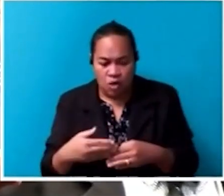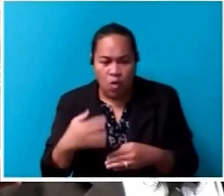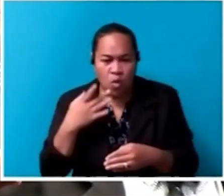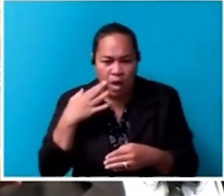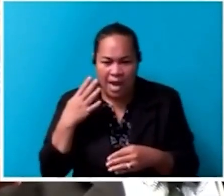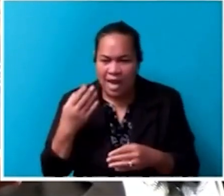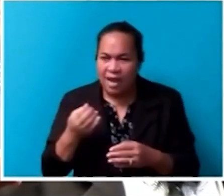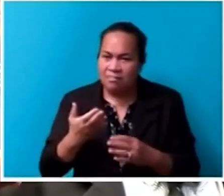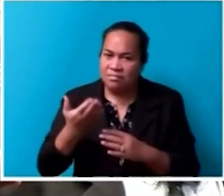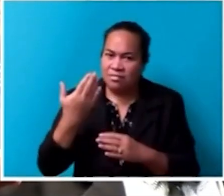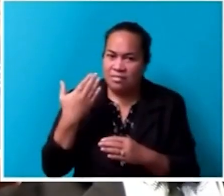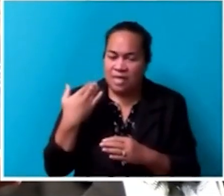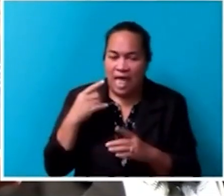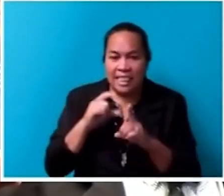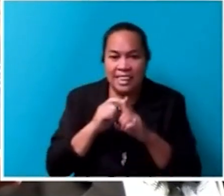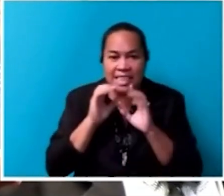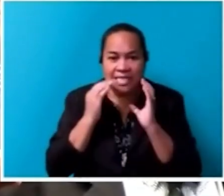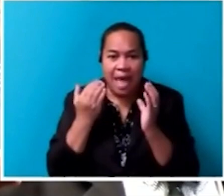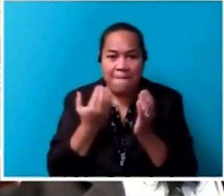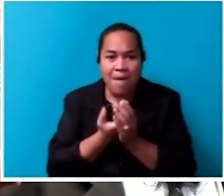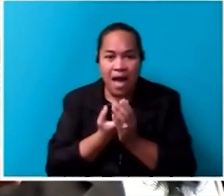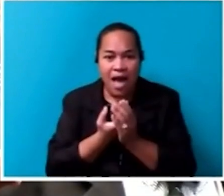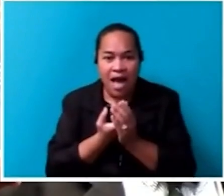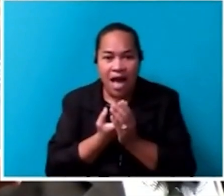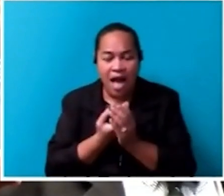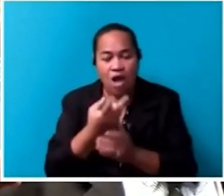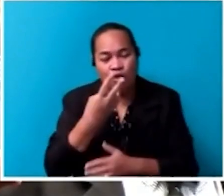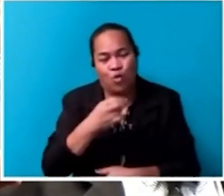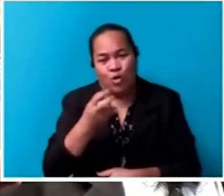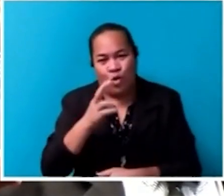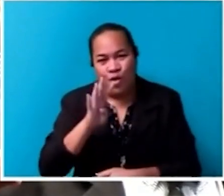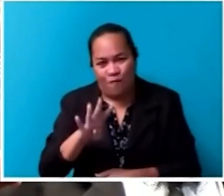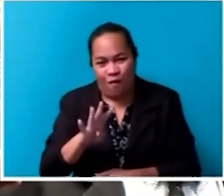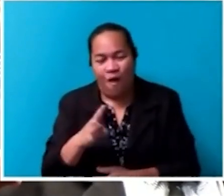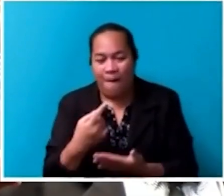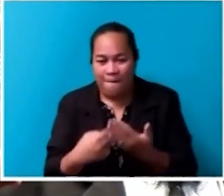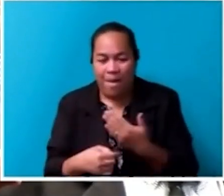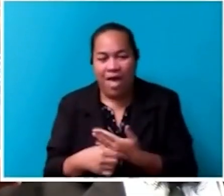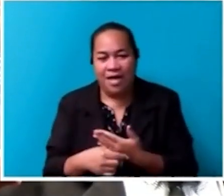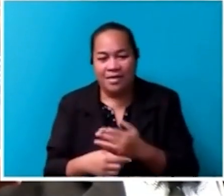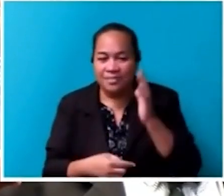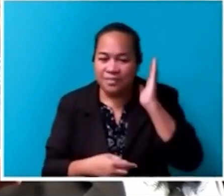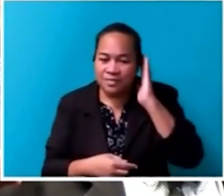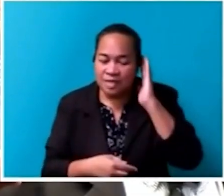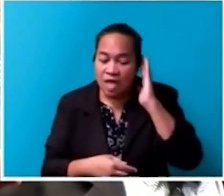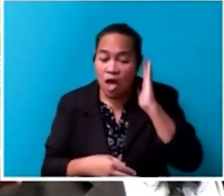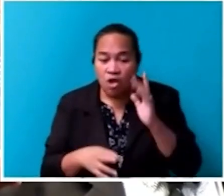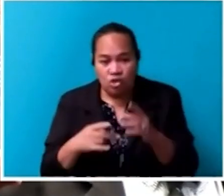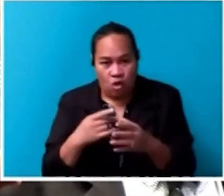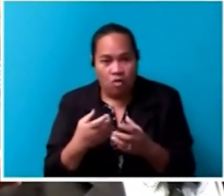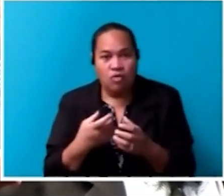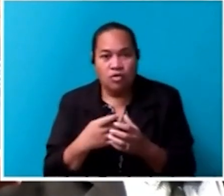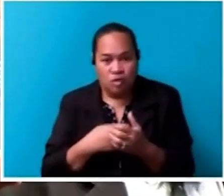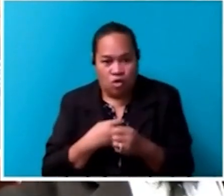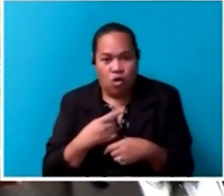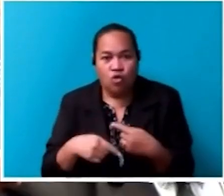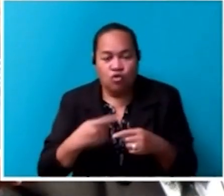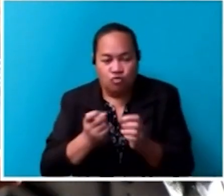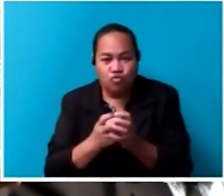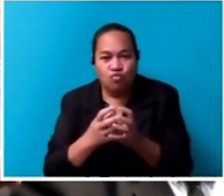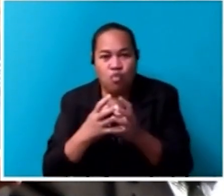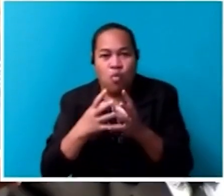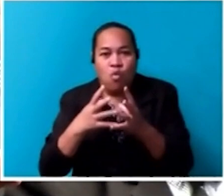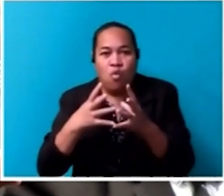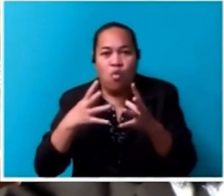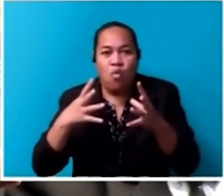program in December of 2024 and further blossomed into the Easter on the